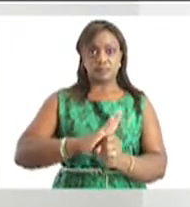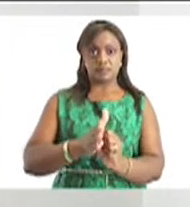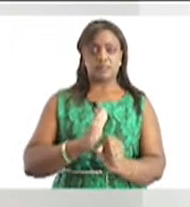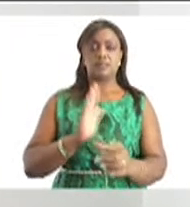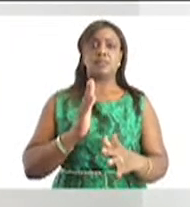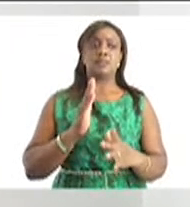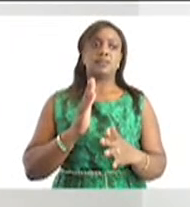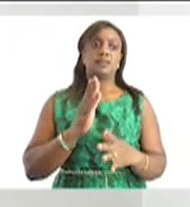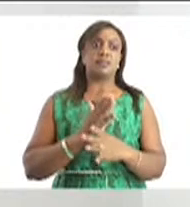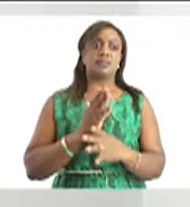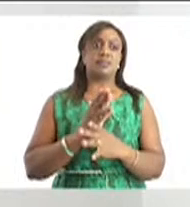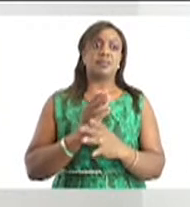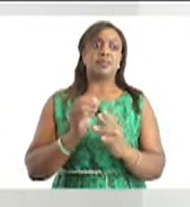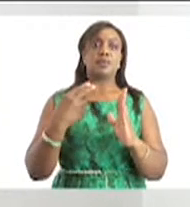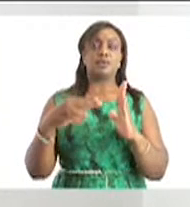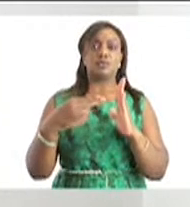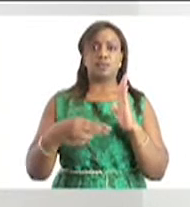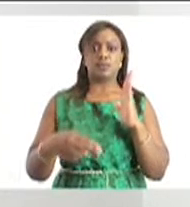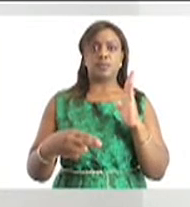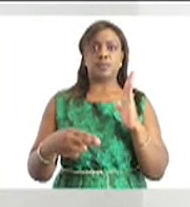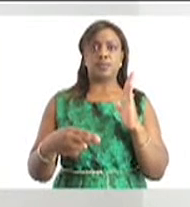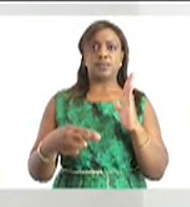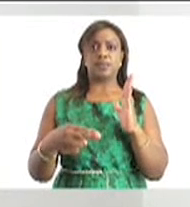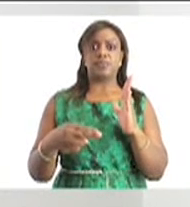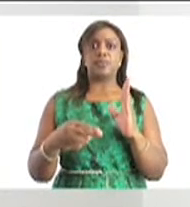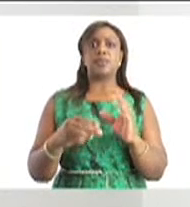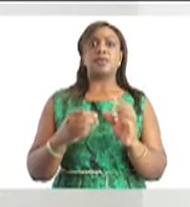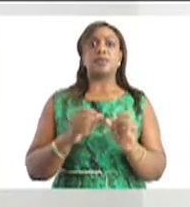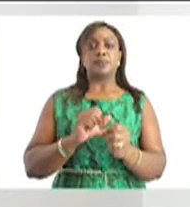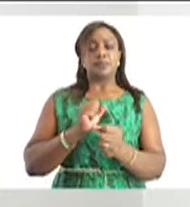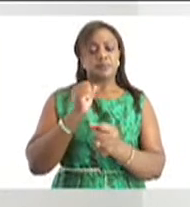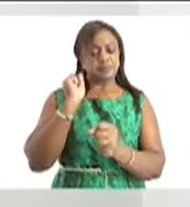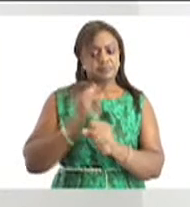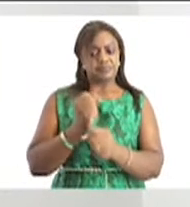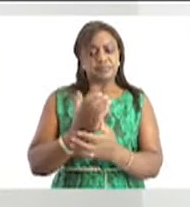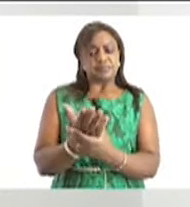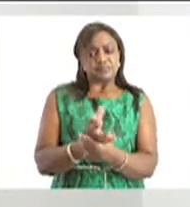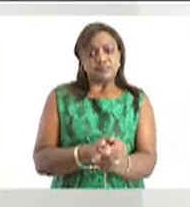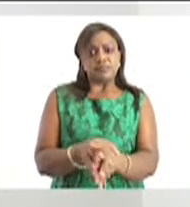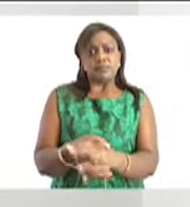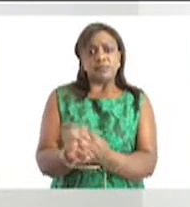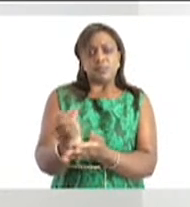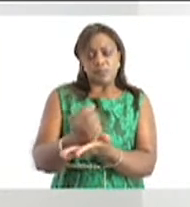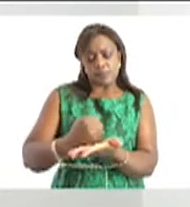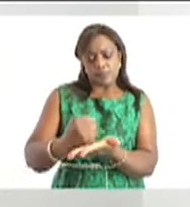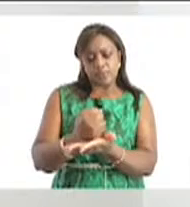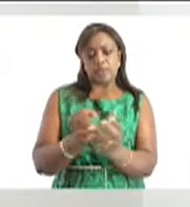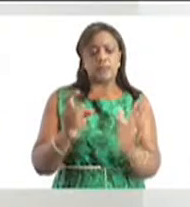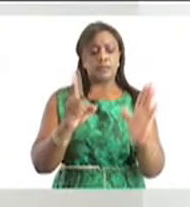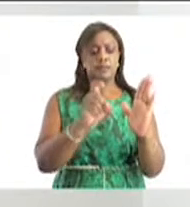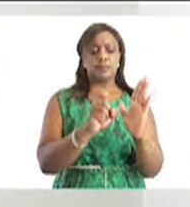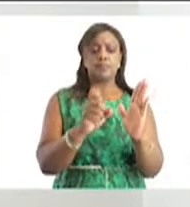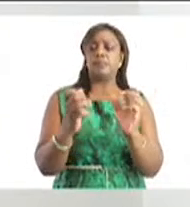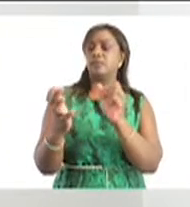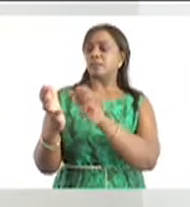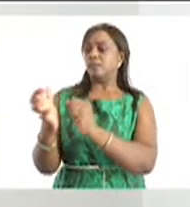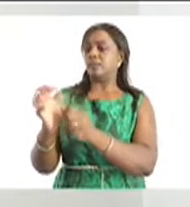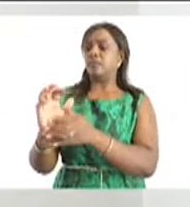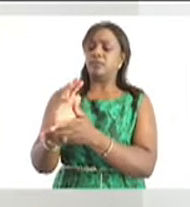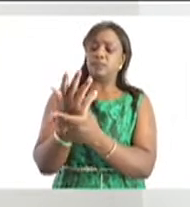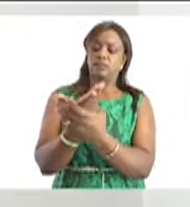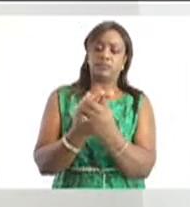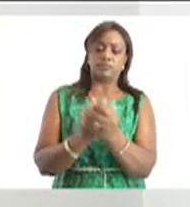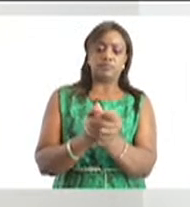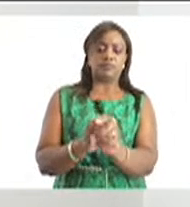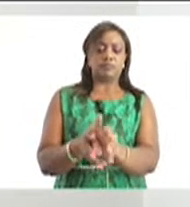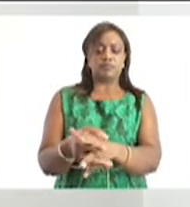COVID-19 rules. We have to do it thoroughly through your hands, around your thumb, even on top of your